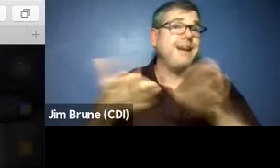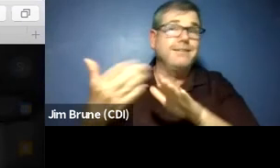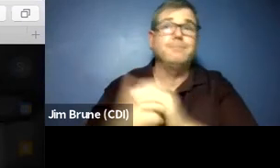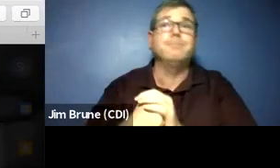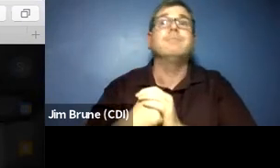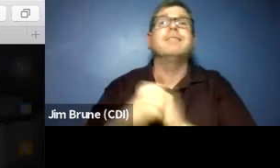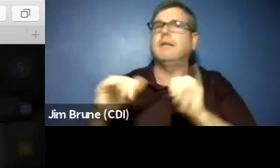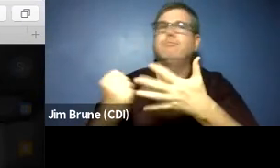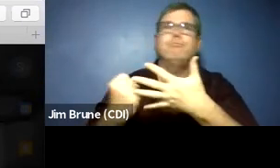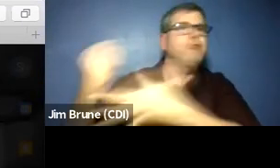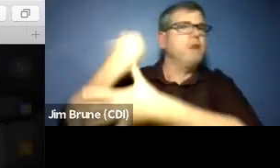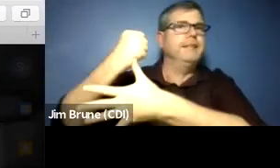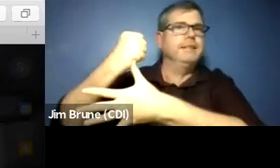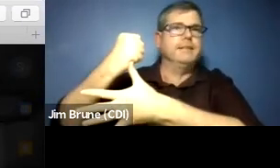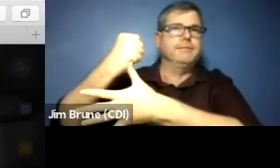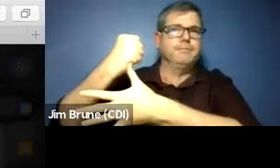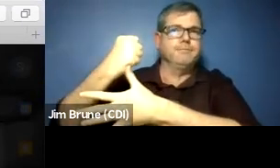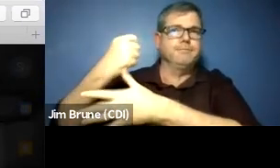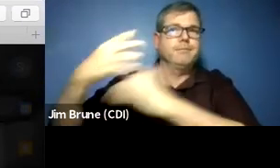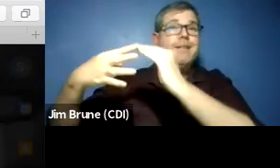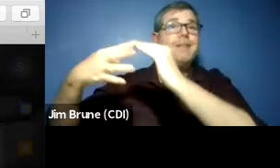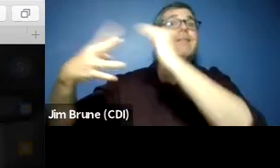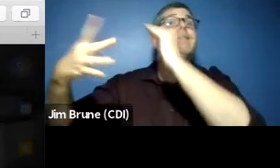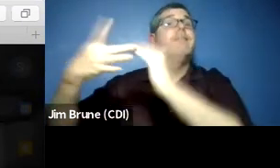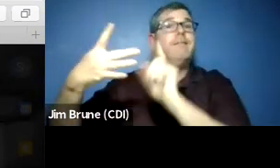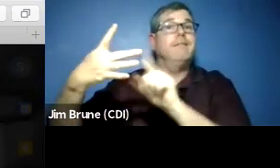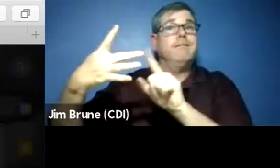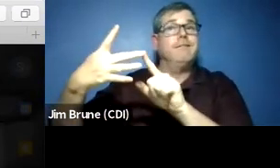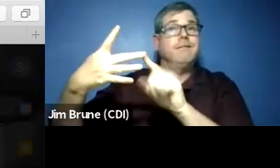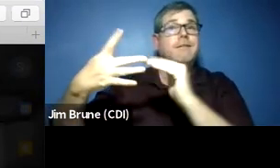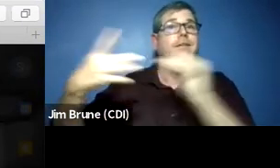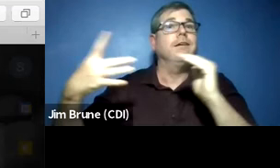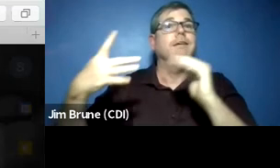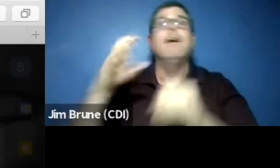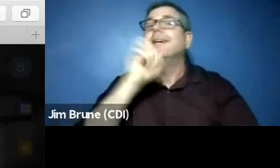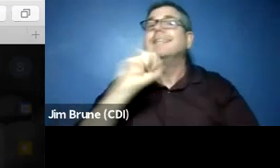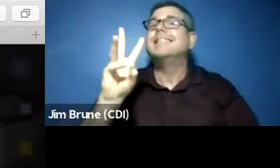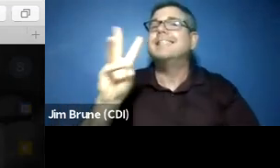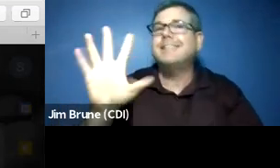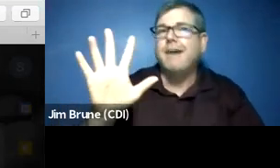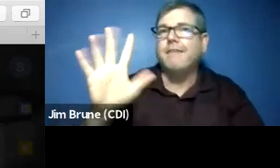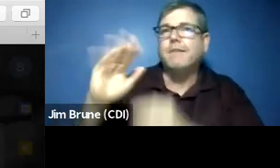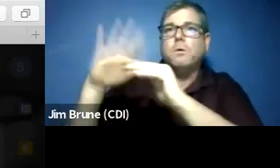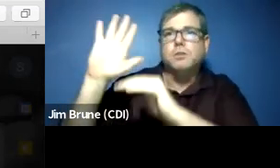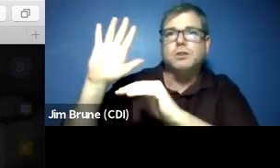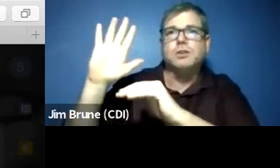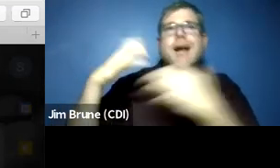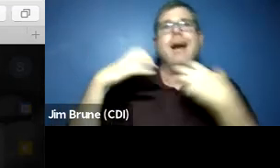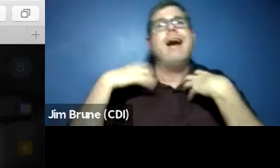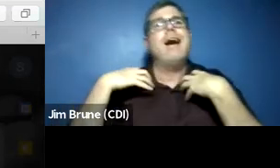And then we'll move on to 65-year-olds and essential workers, and we'll continue through those